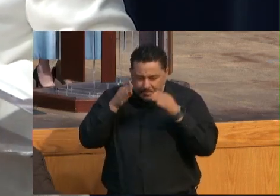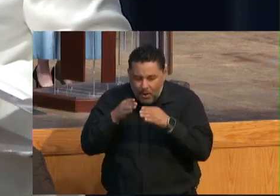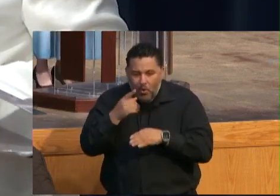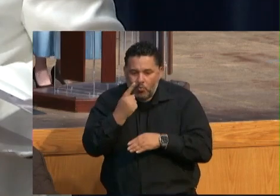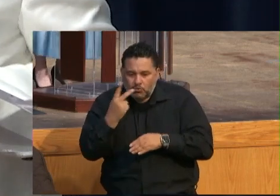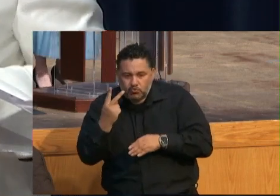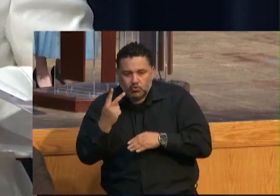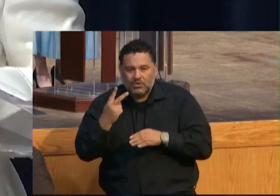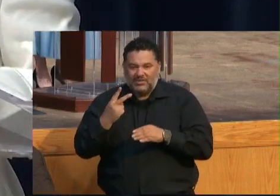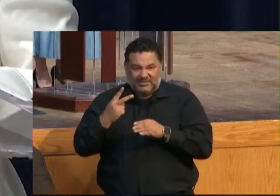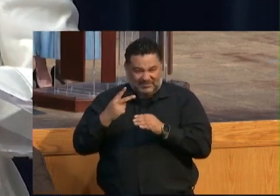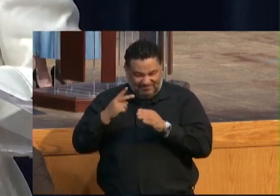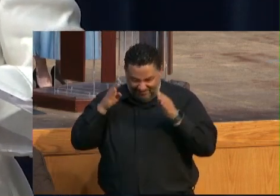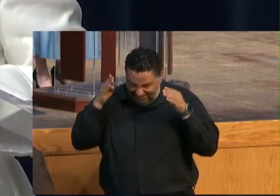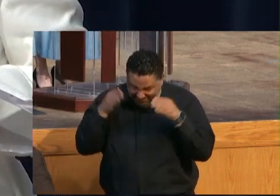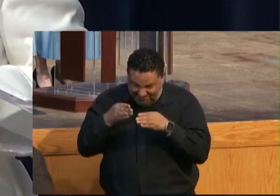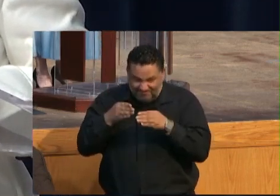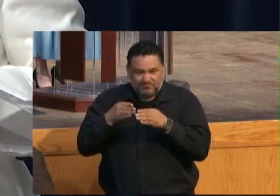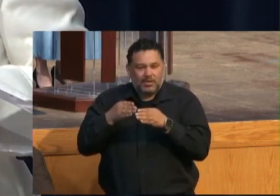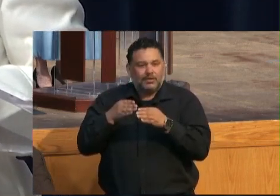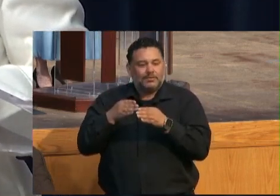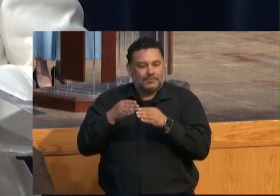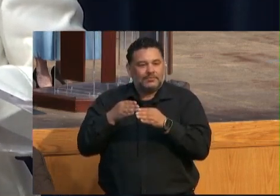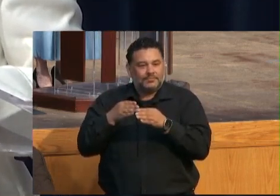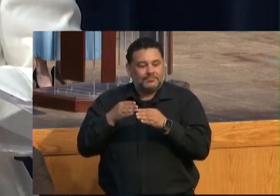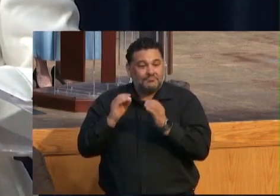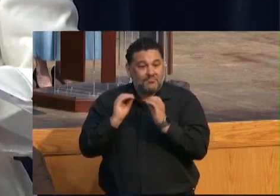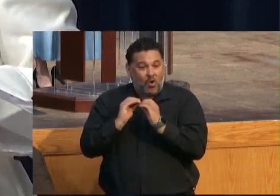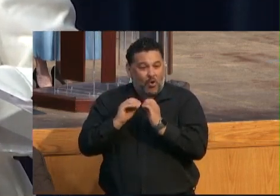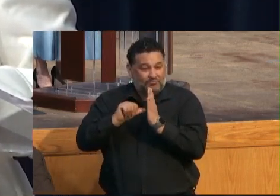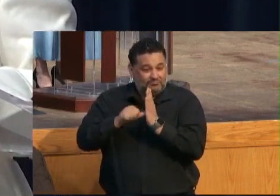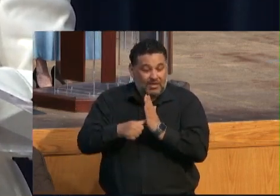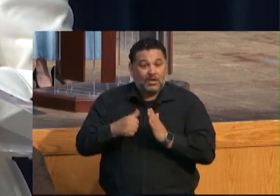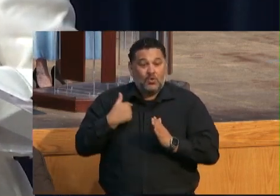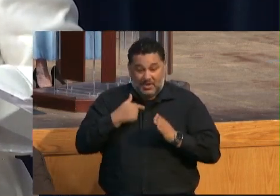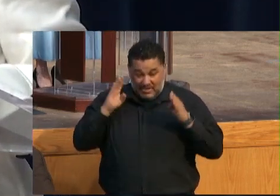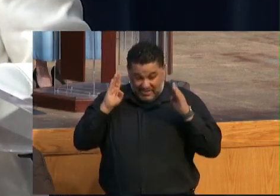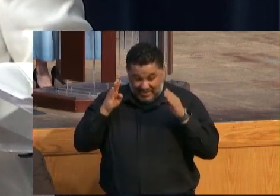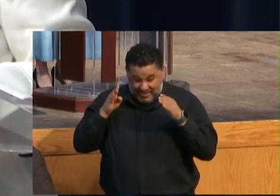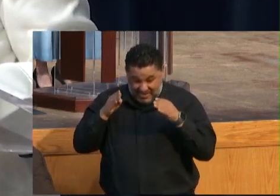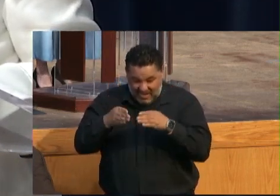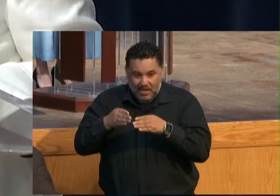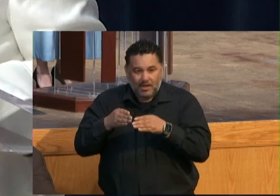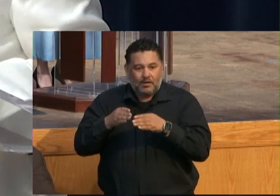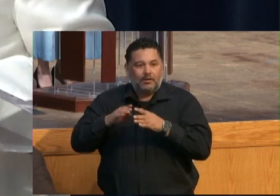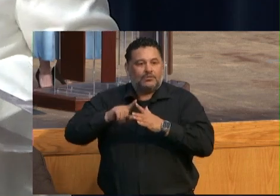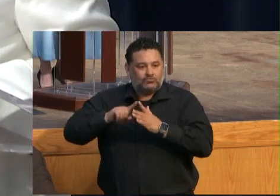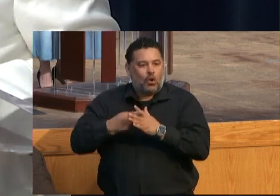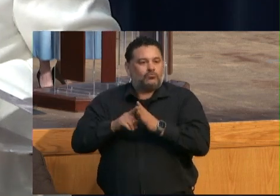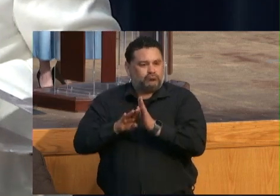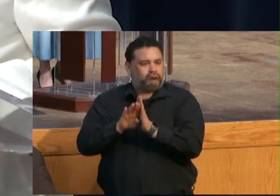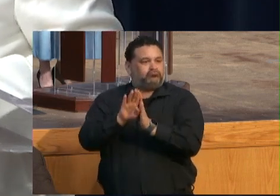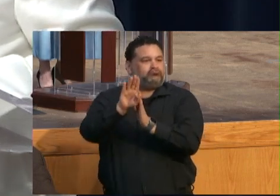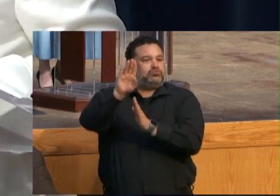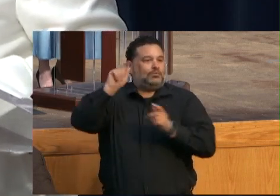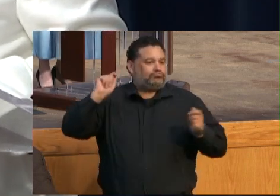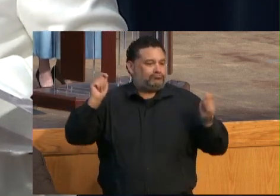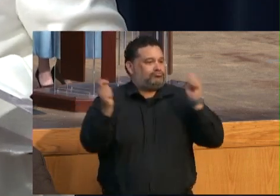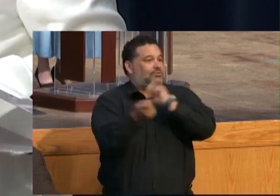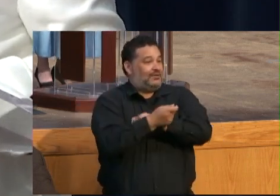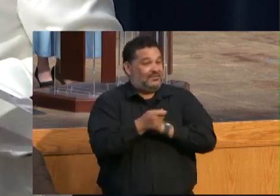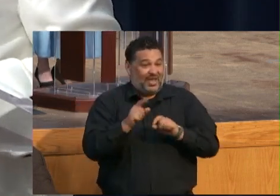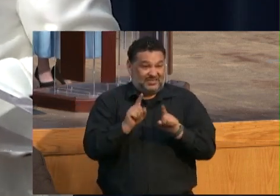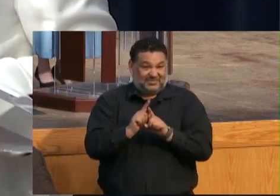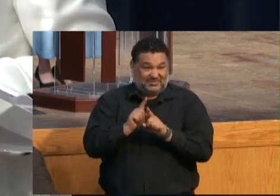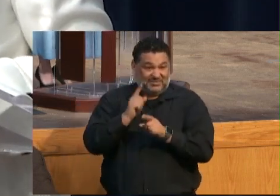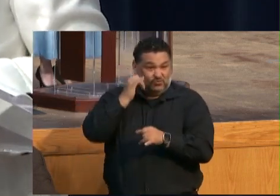as we focus on our strengths, we begin to really grow and transform as an institution. And what a concept. At